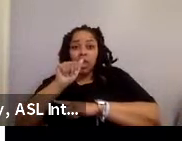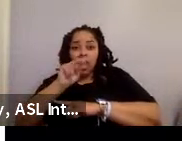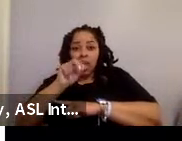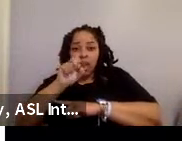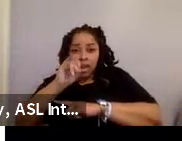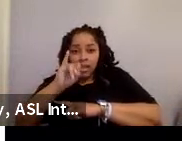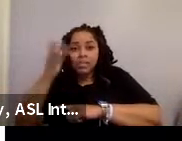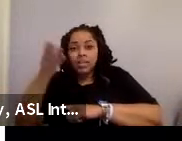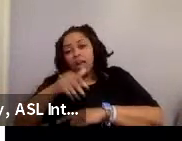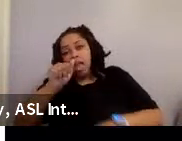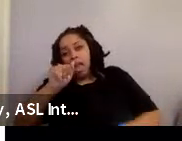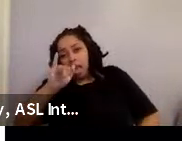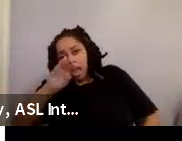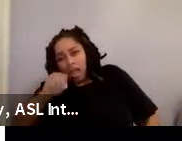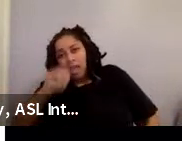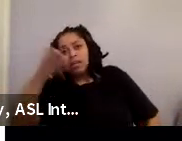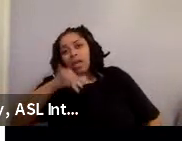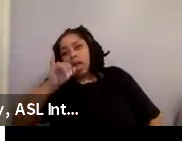ANSI/AIM/ISO